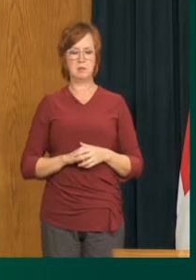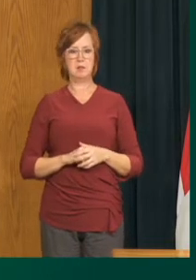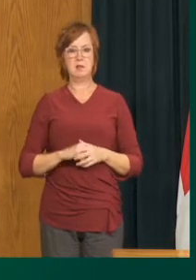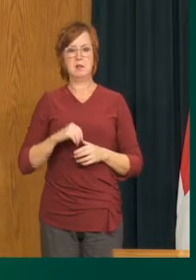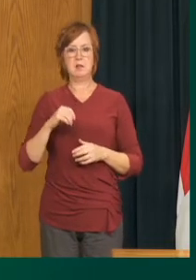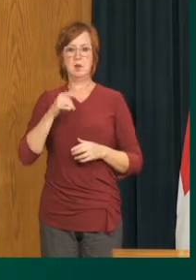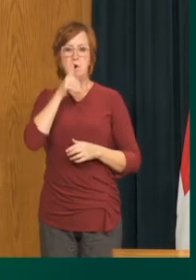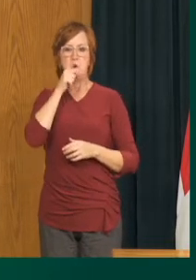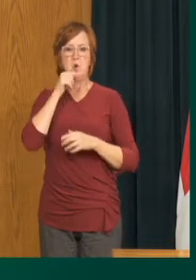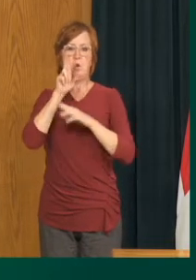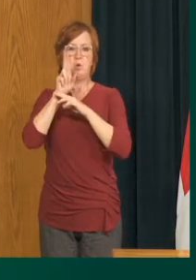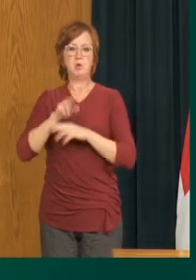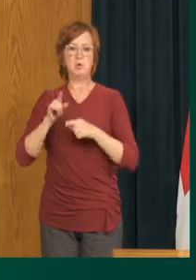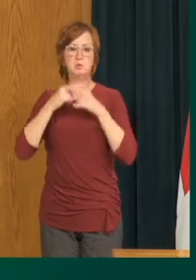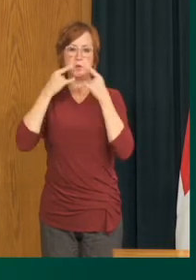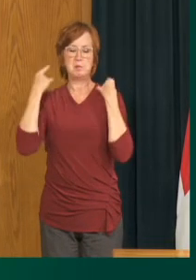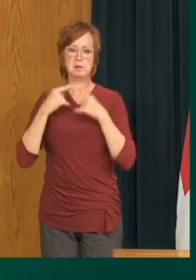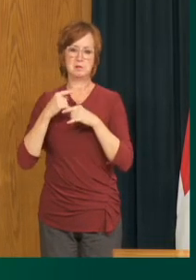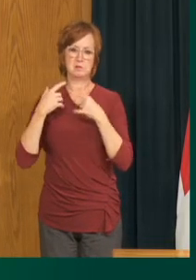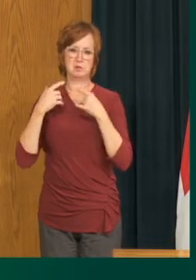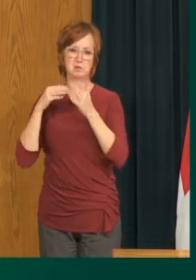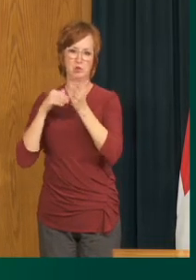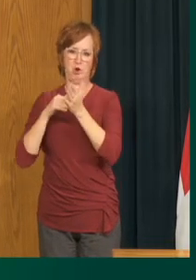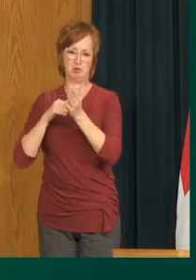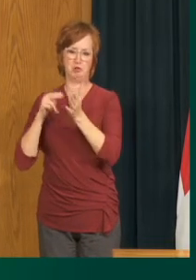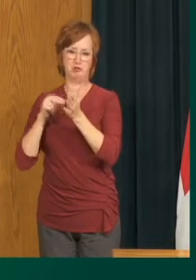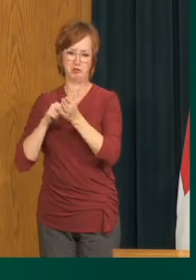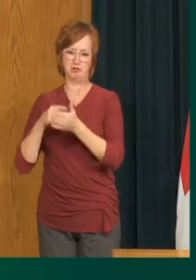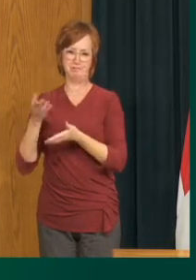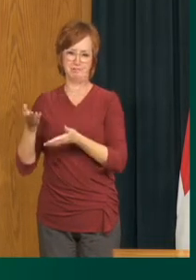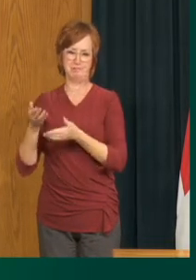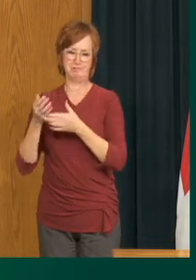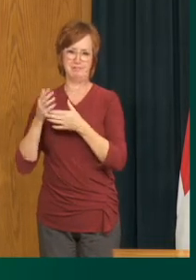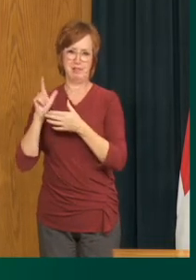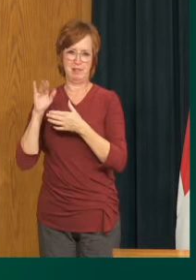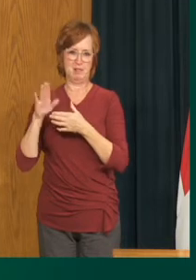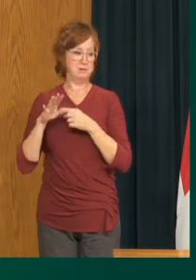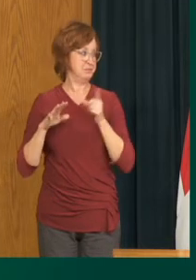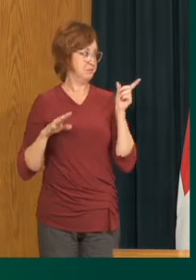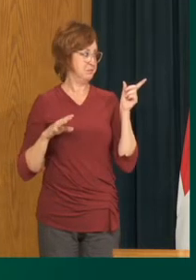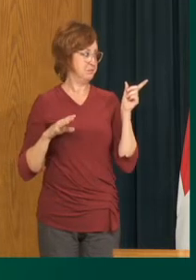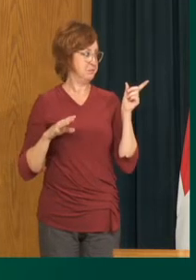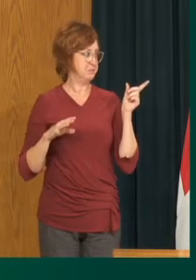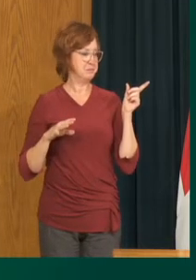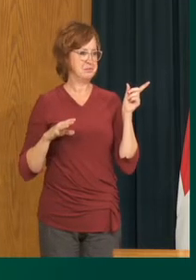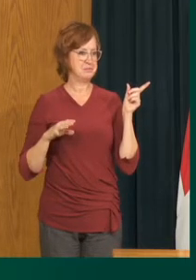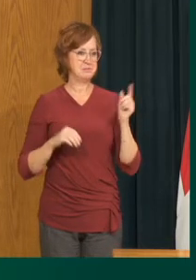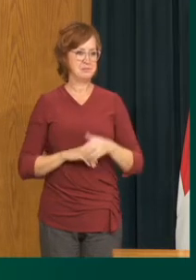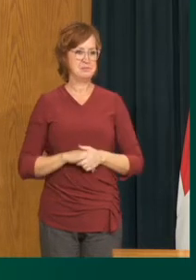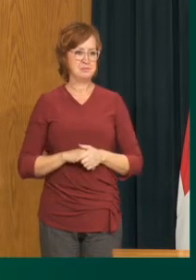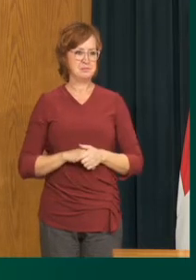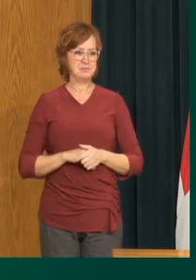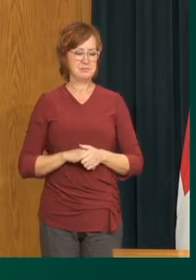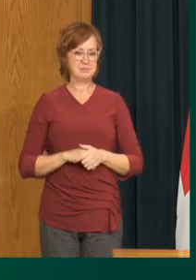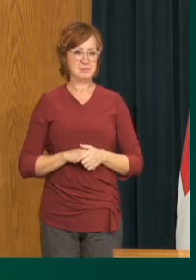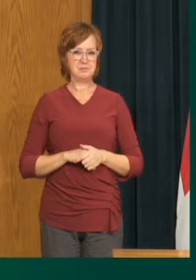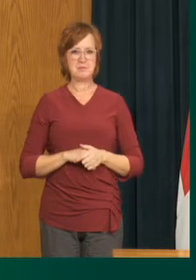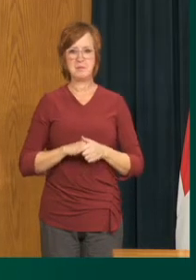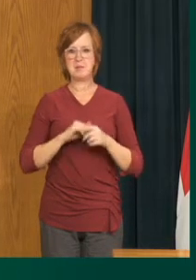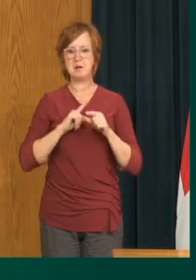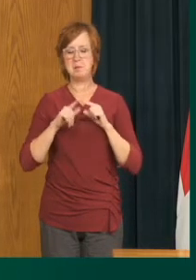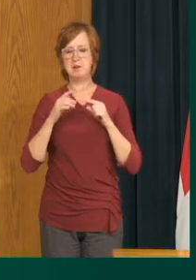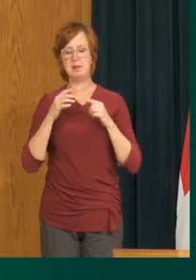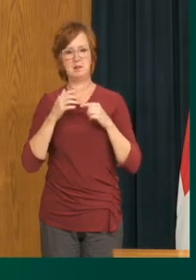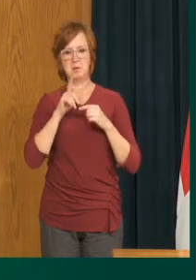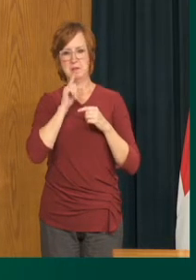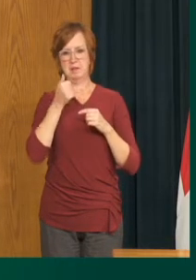And, you have to get used to carrying a mask and putting it on, and I did that last time. And it takes a few seconds, and it's taking a little longer right